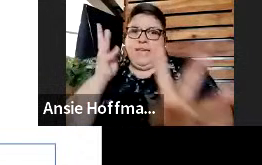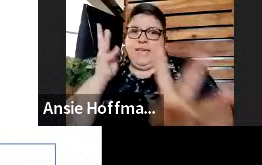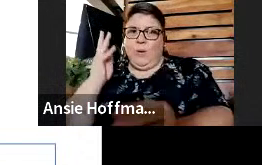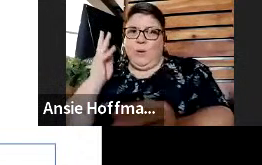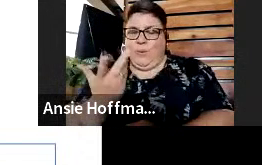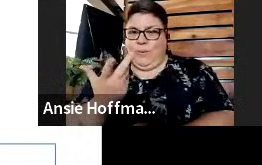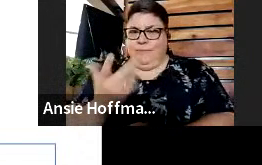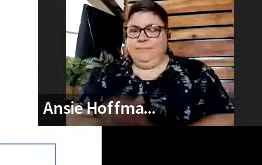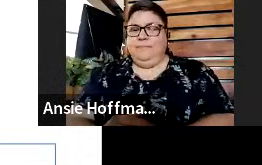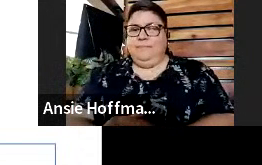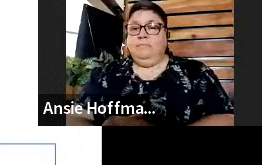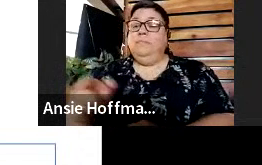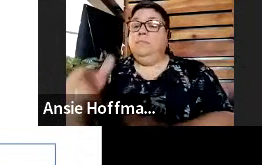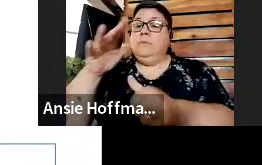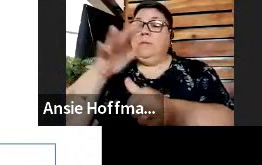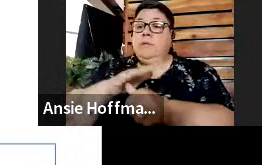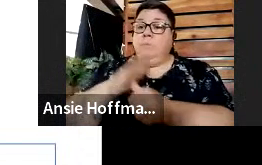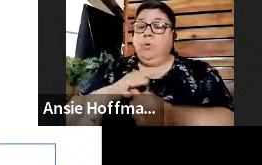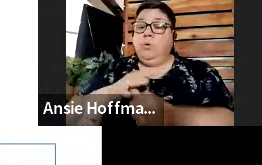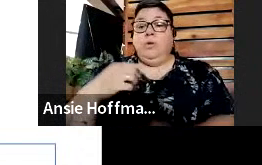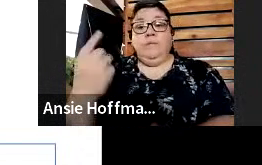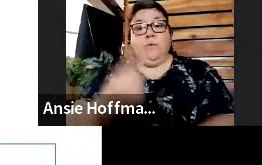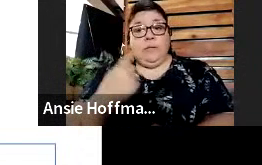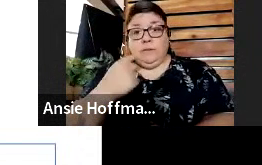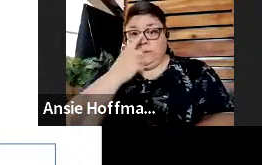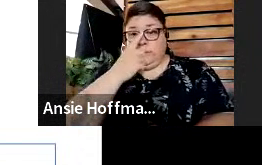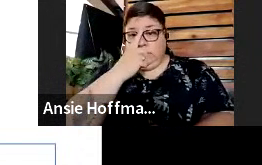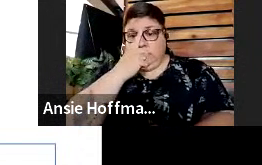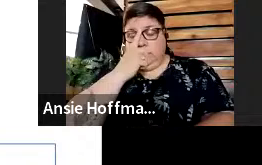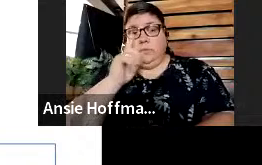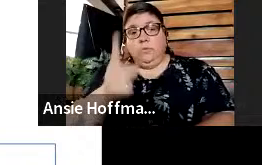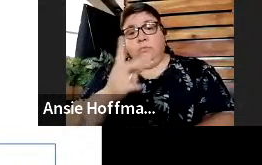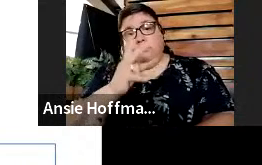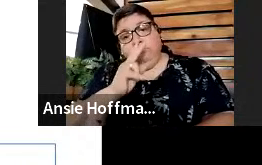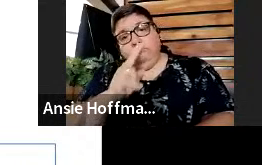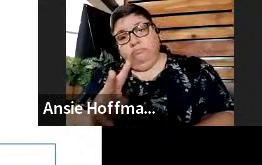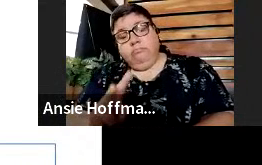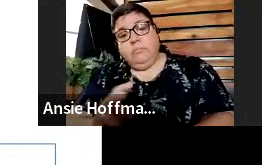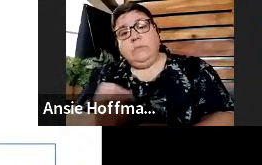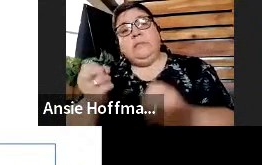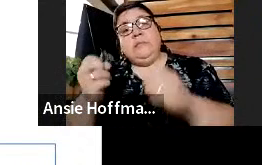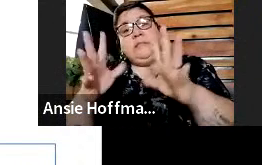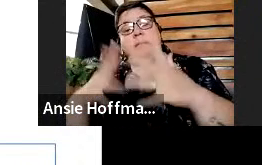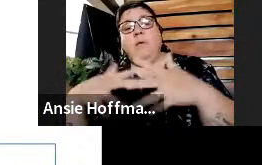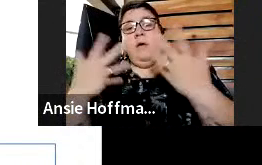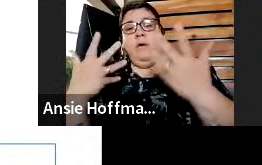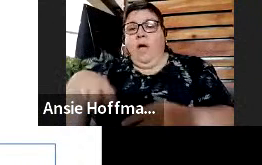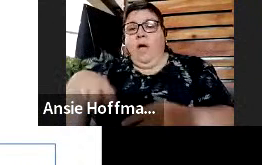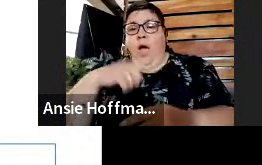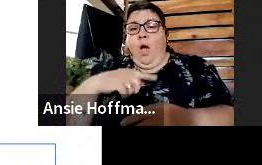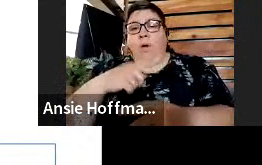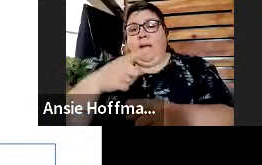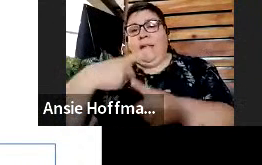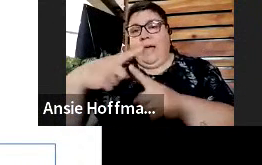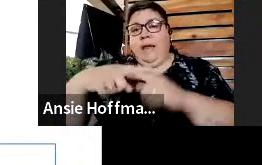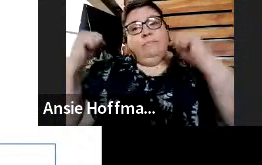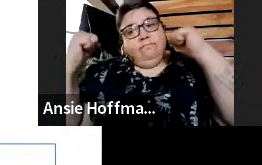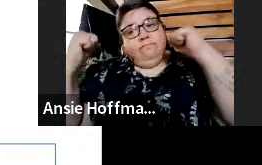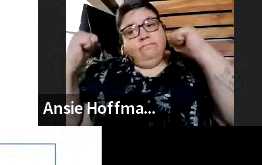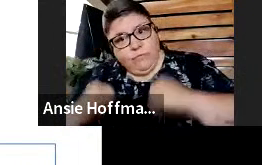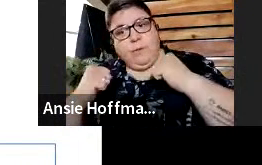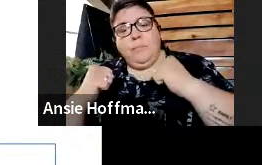also important for me, ladies and gentlemen, to mention that some of our tariff determination is a complex